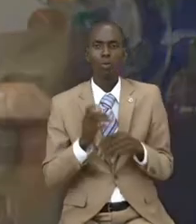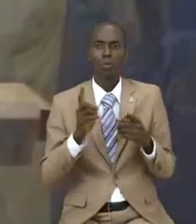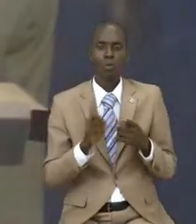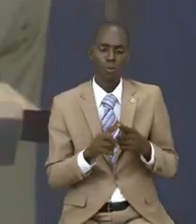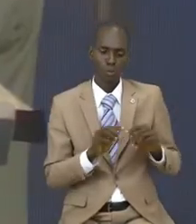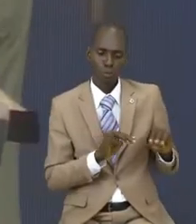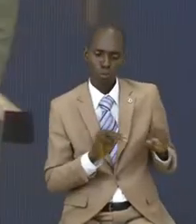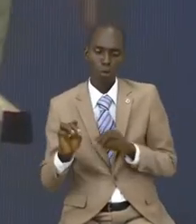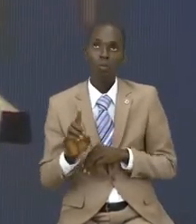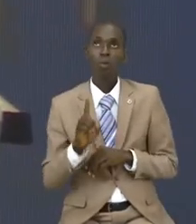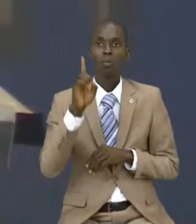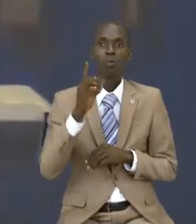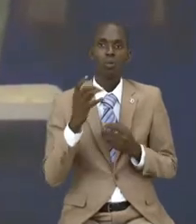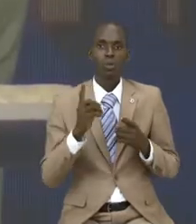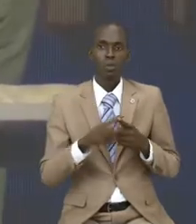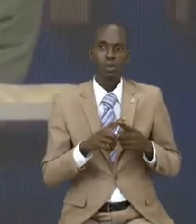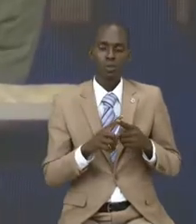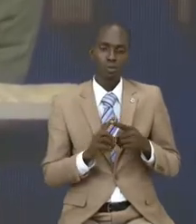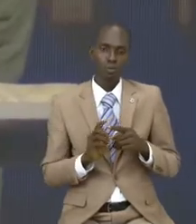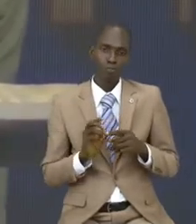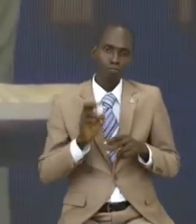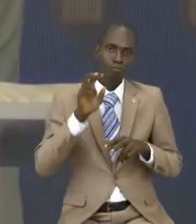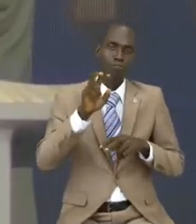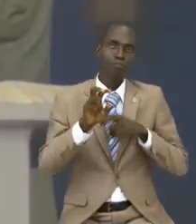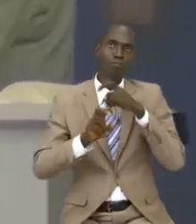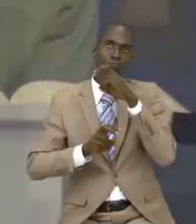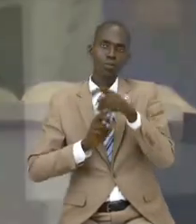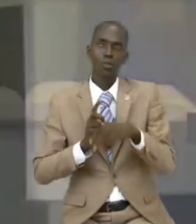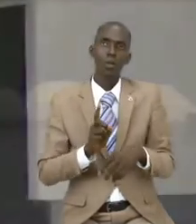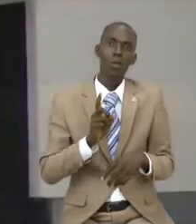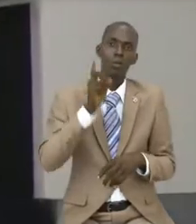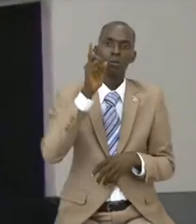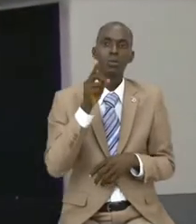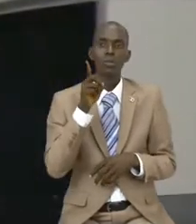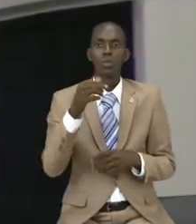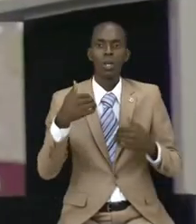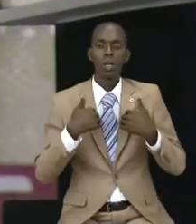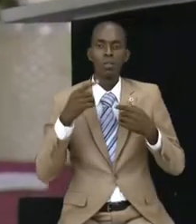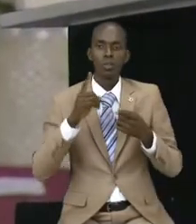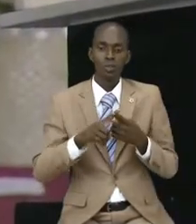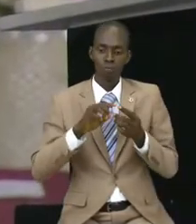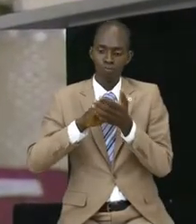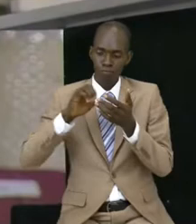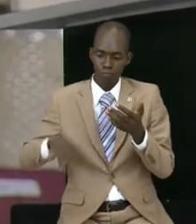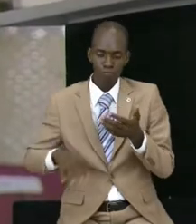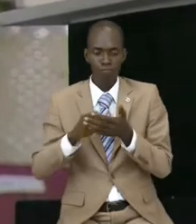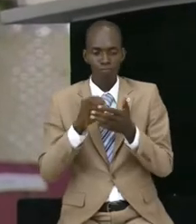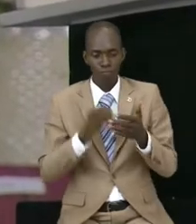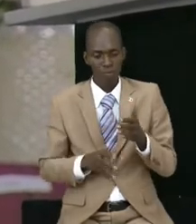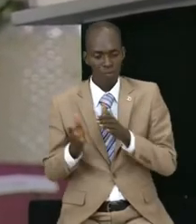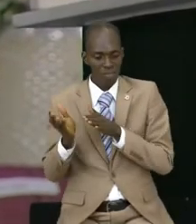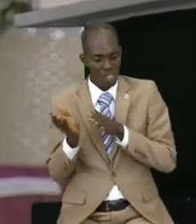up, and you want to scale the heights, you have to shed, drop